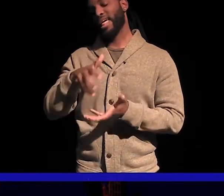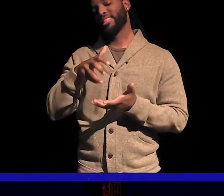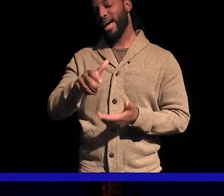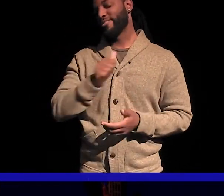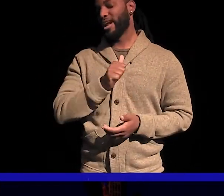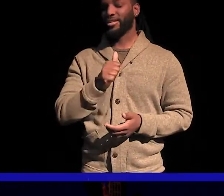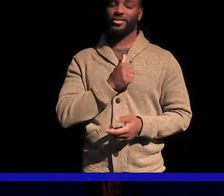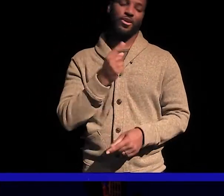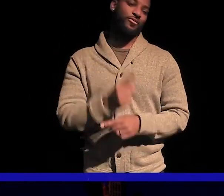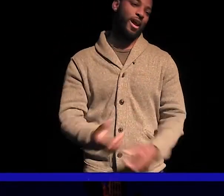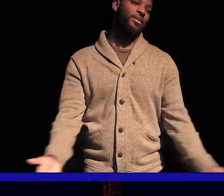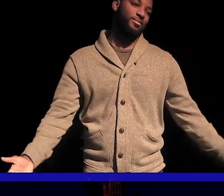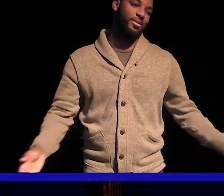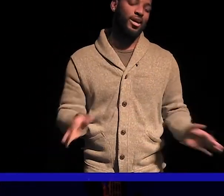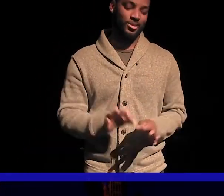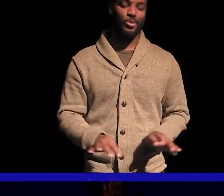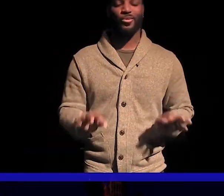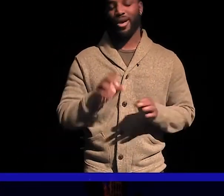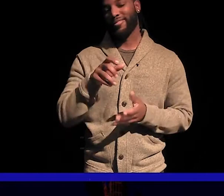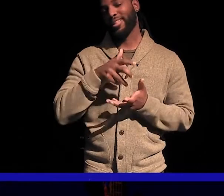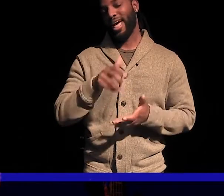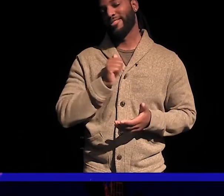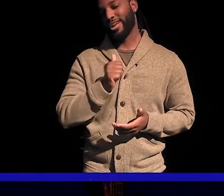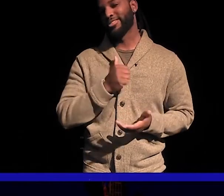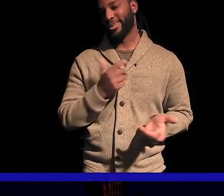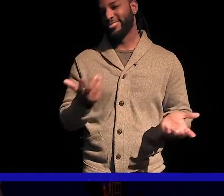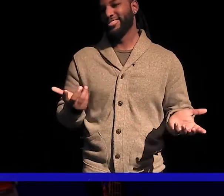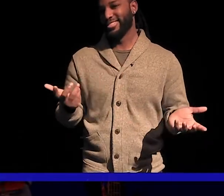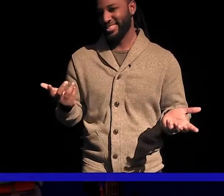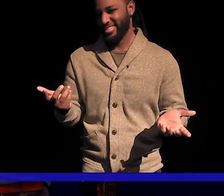live together in harmony and in peace. Amen.